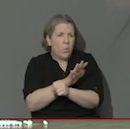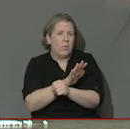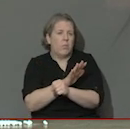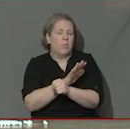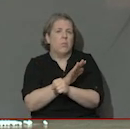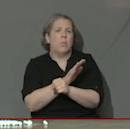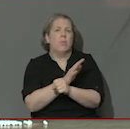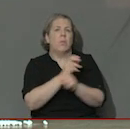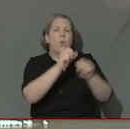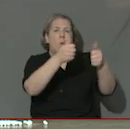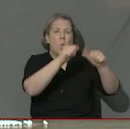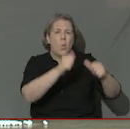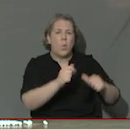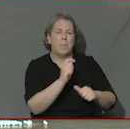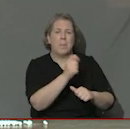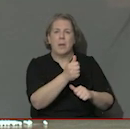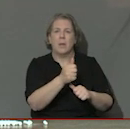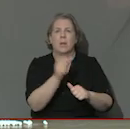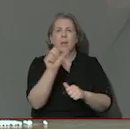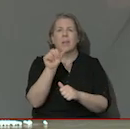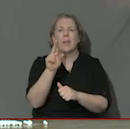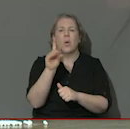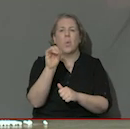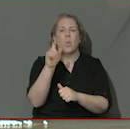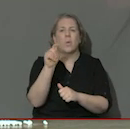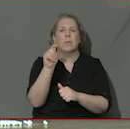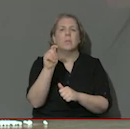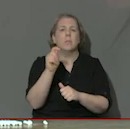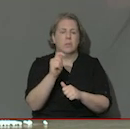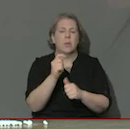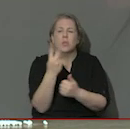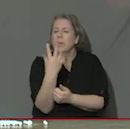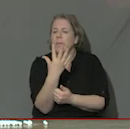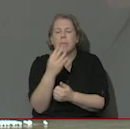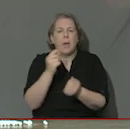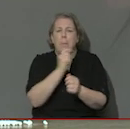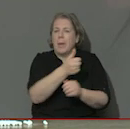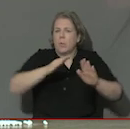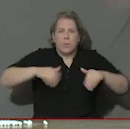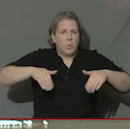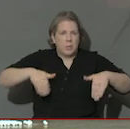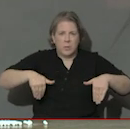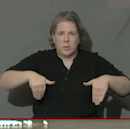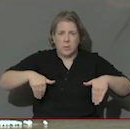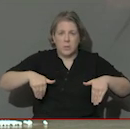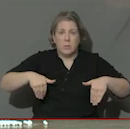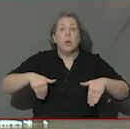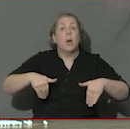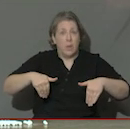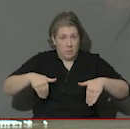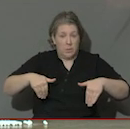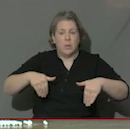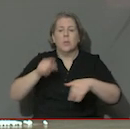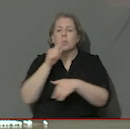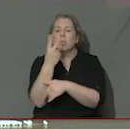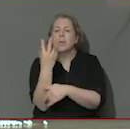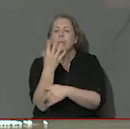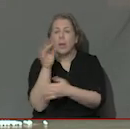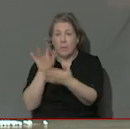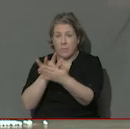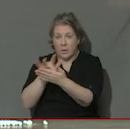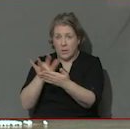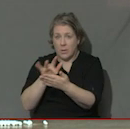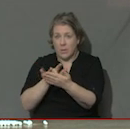this is the full audit fees, 25% is outstanding, Then you will calculate the 25, but then they will ask